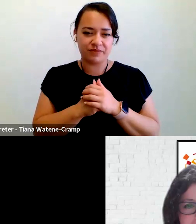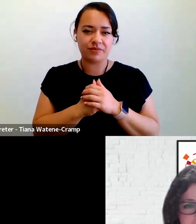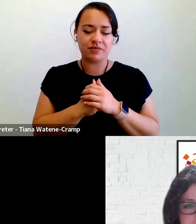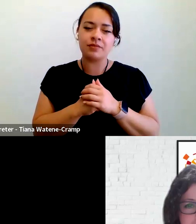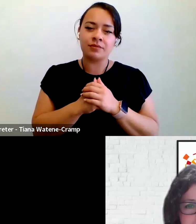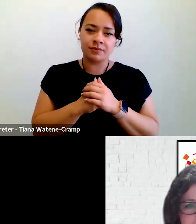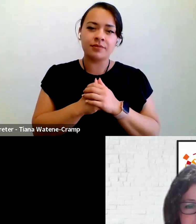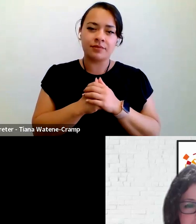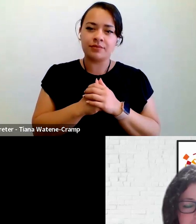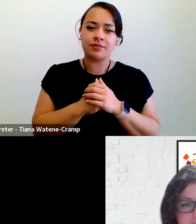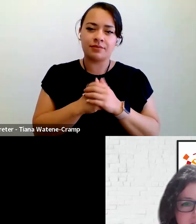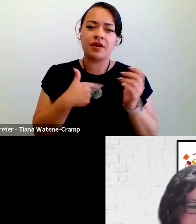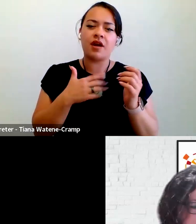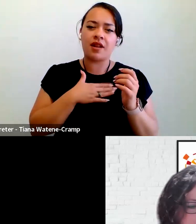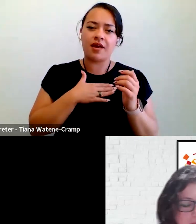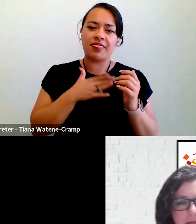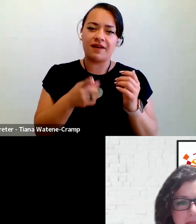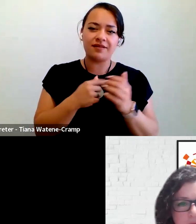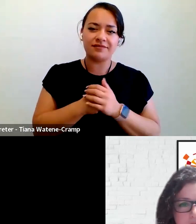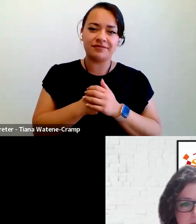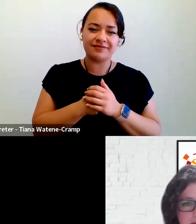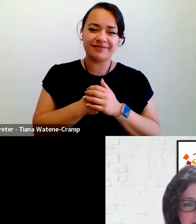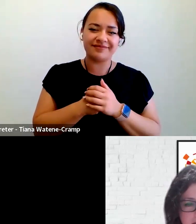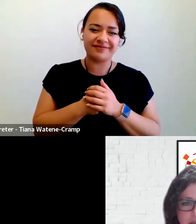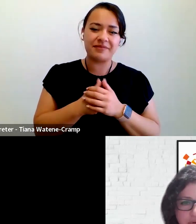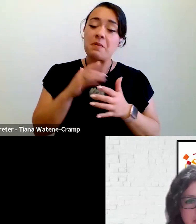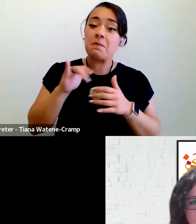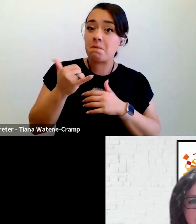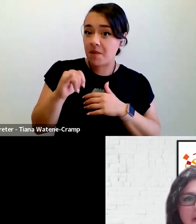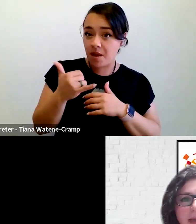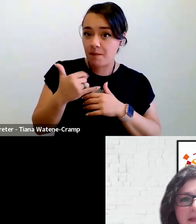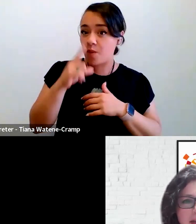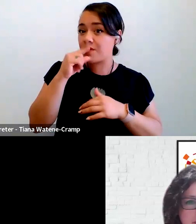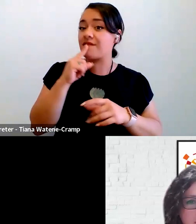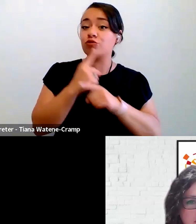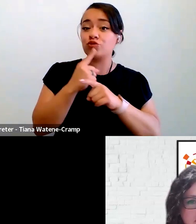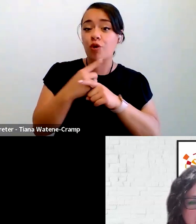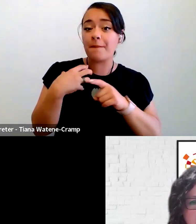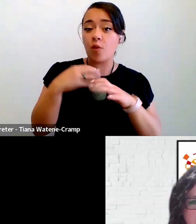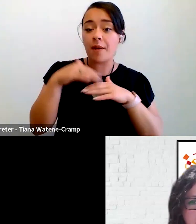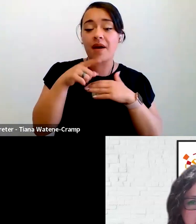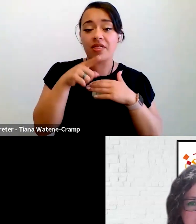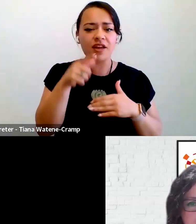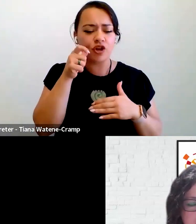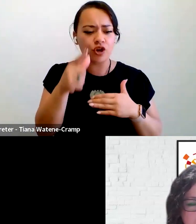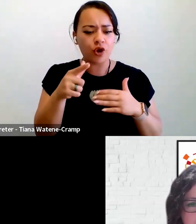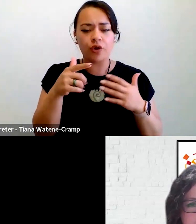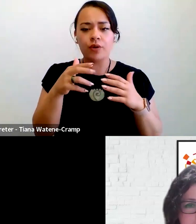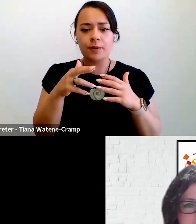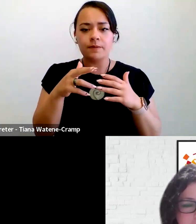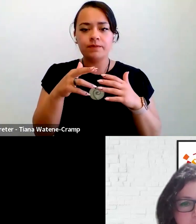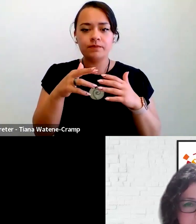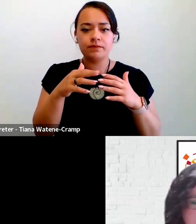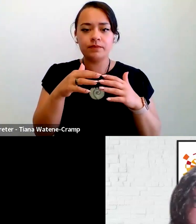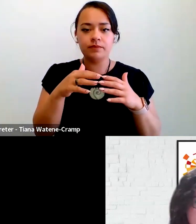yeah, I like that, you know, and maybe we can talk a little bit more about that as well, of the what we